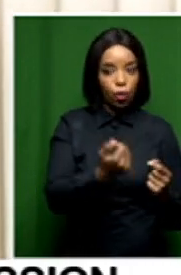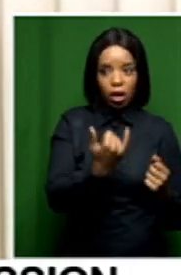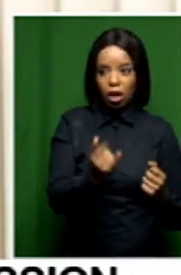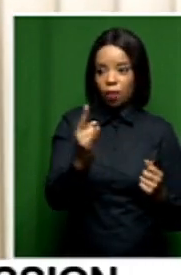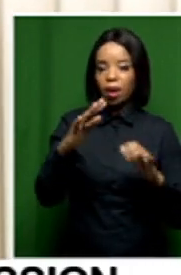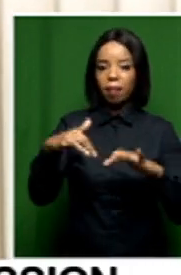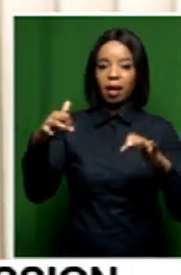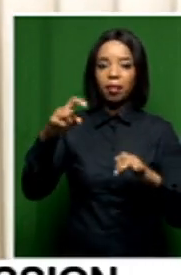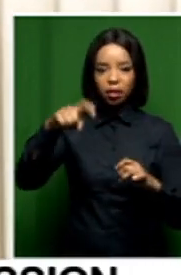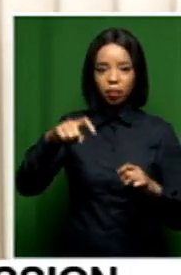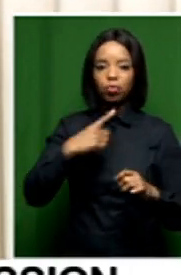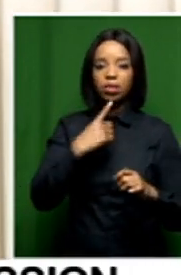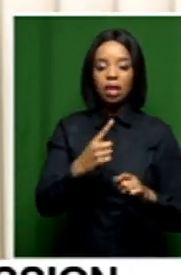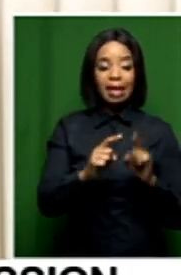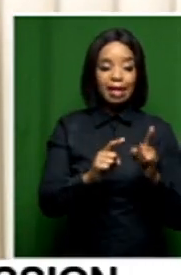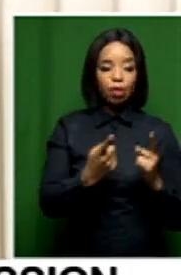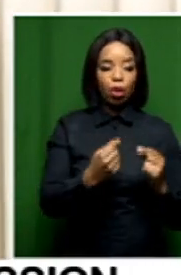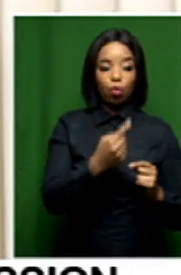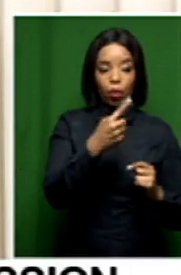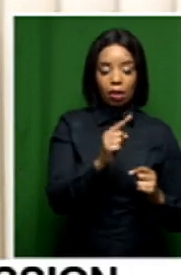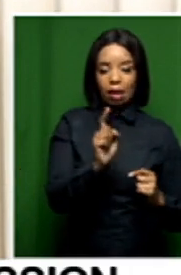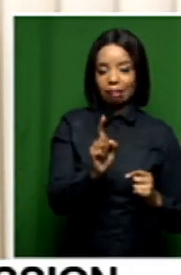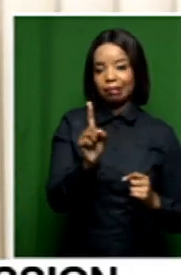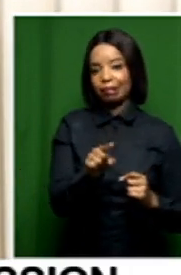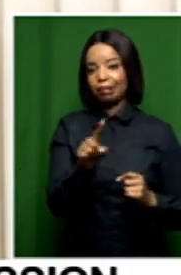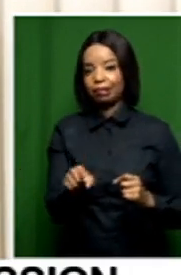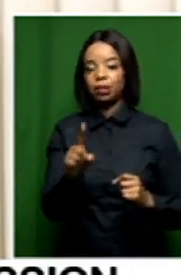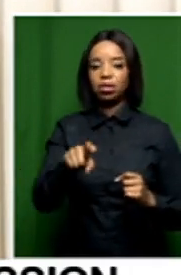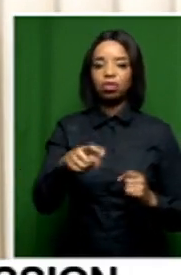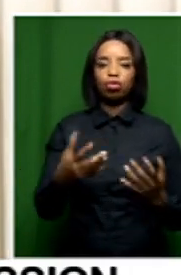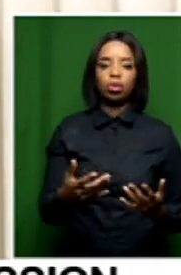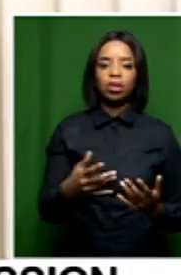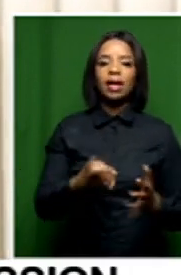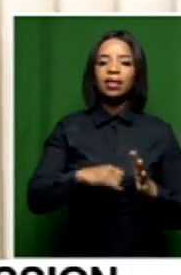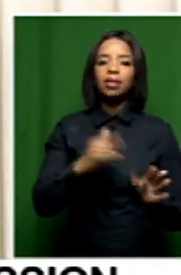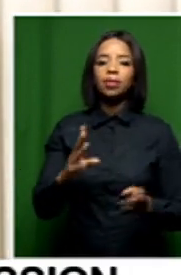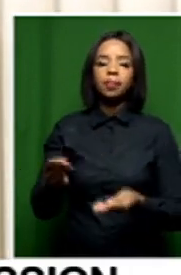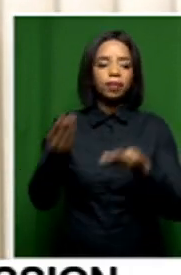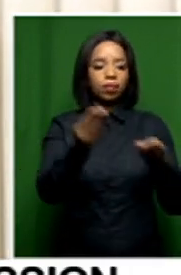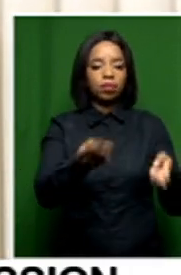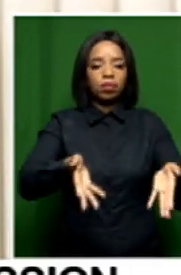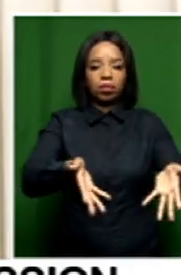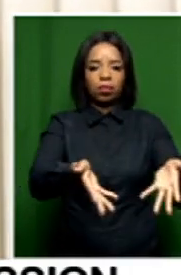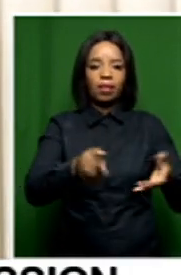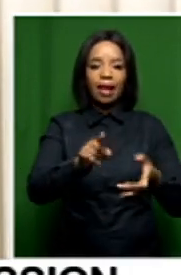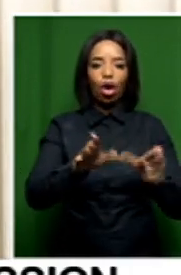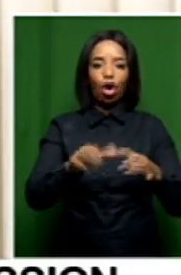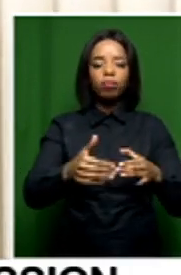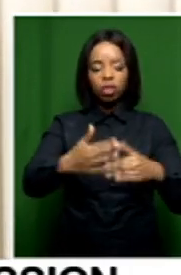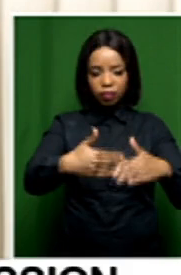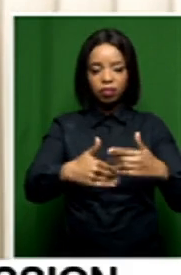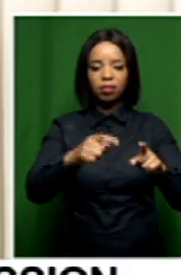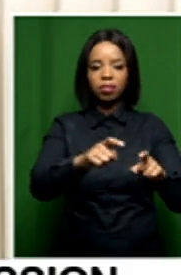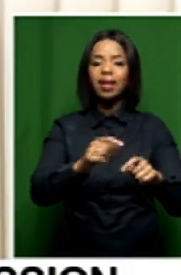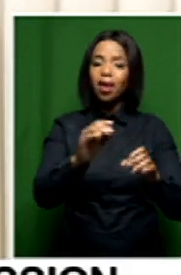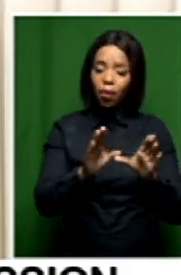is wrong, and this is what you are doing here, which is right. To simply push it over to the commission and say, deal with it. A commission that may be